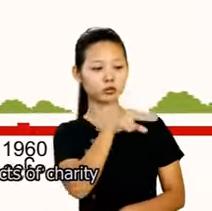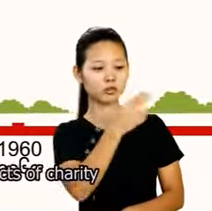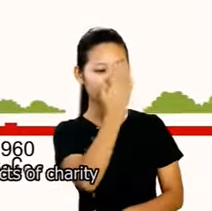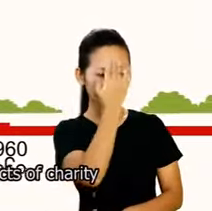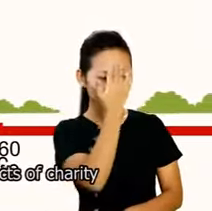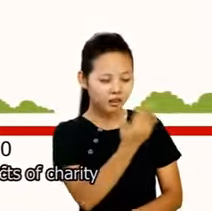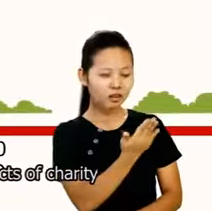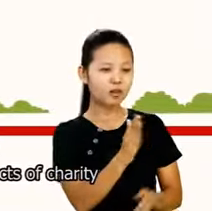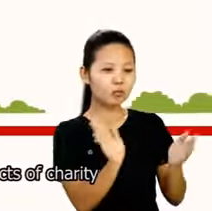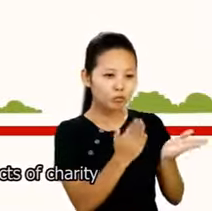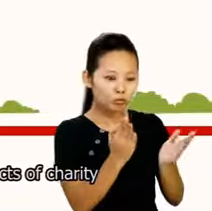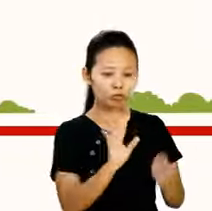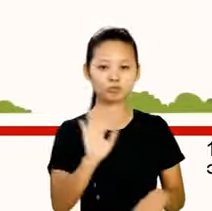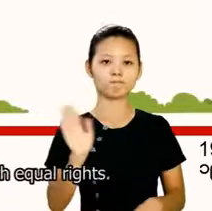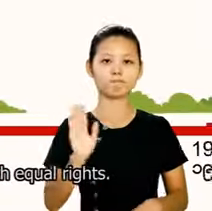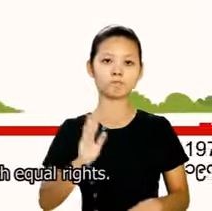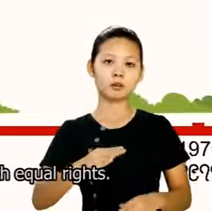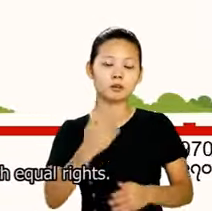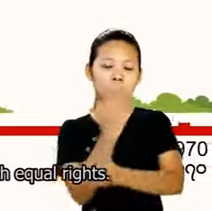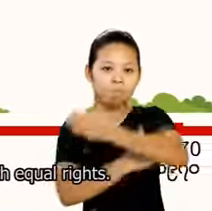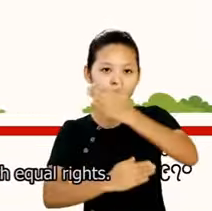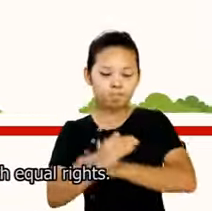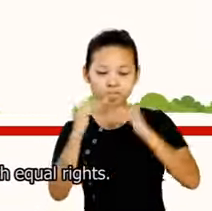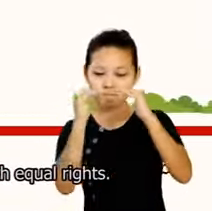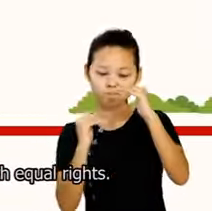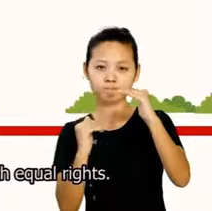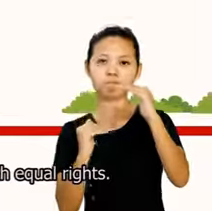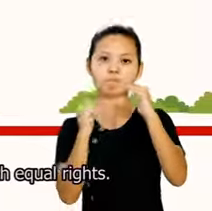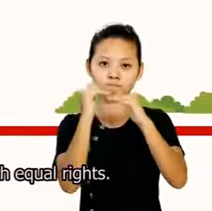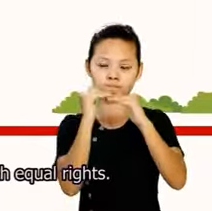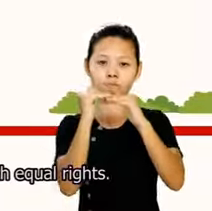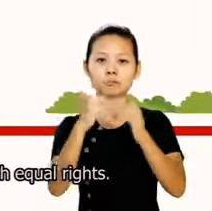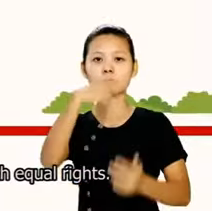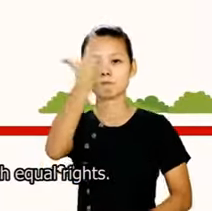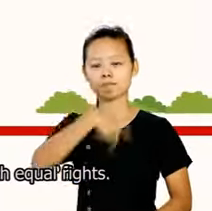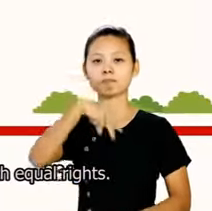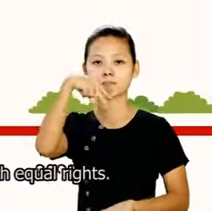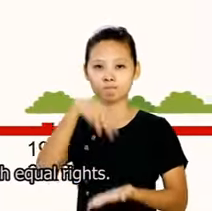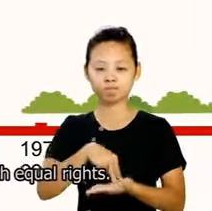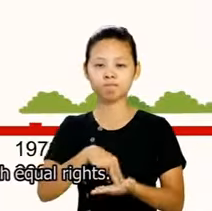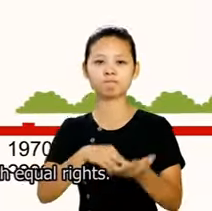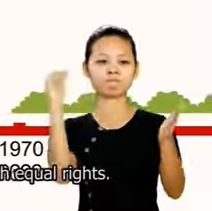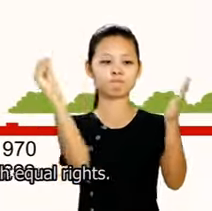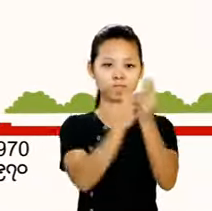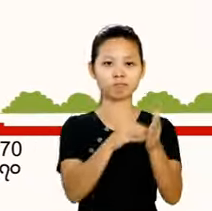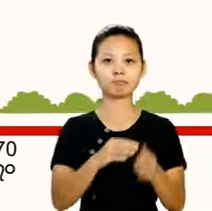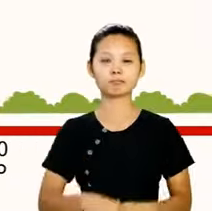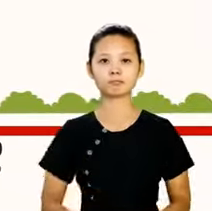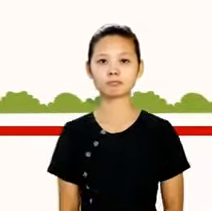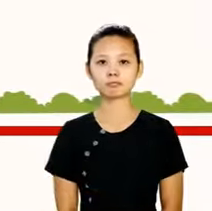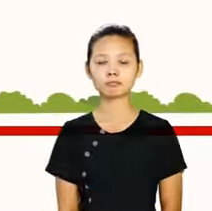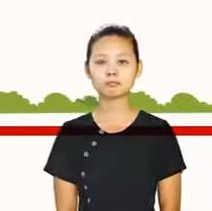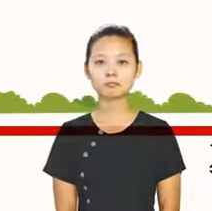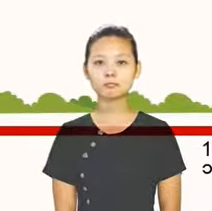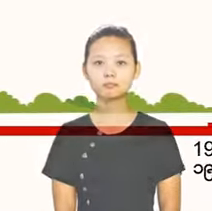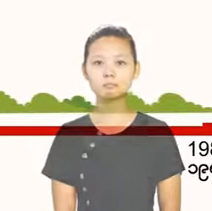as objects of charity to their recognition as subjects of law with equal rights.